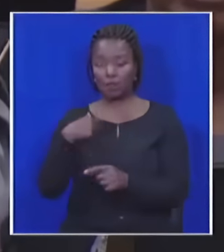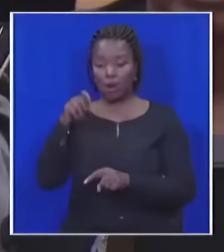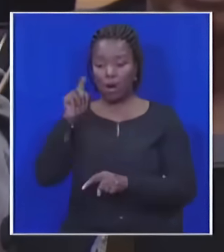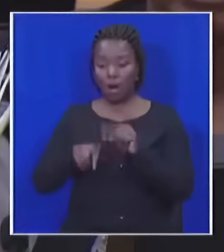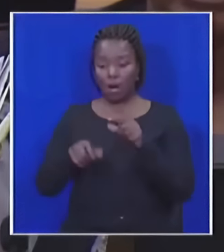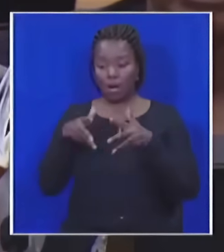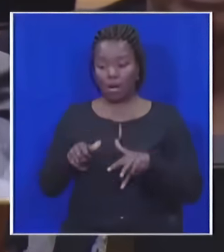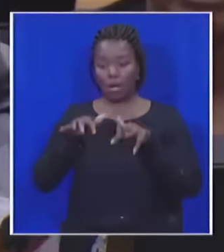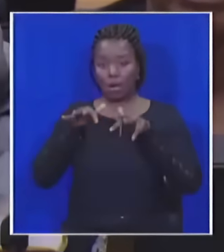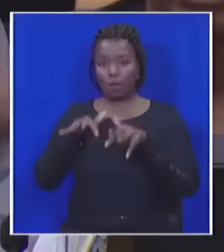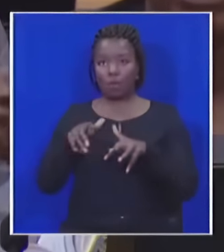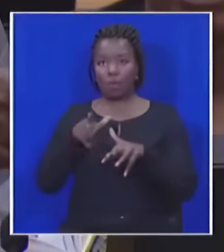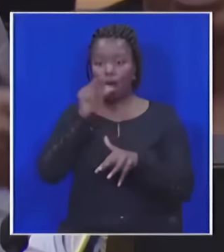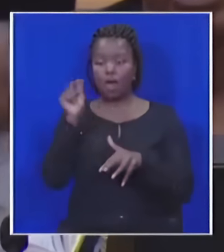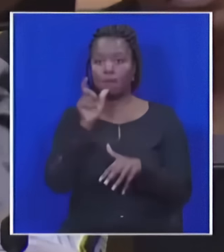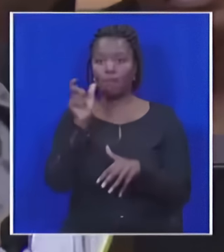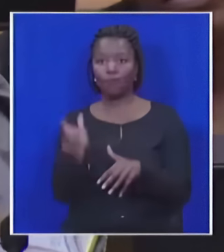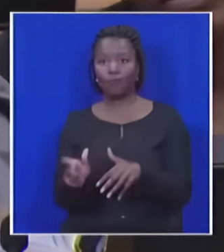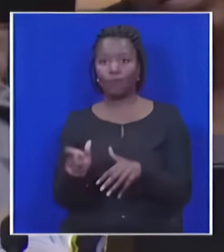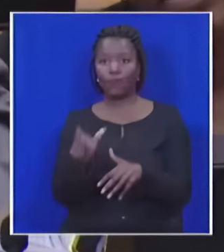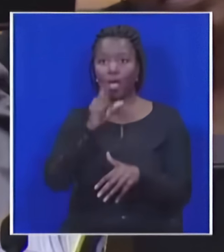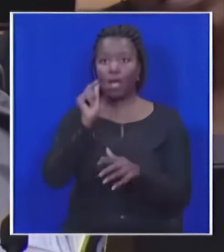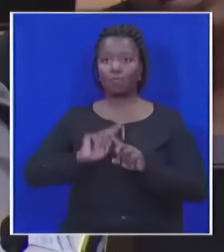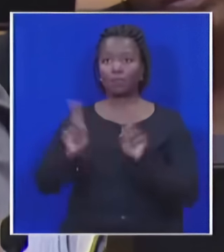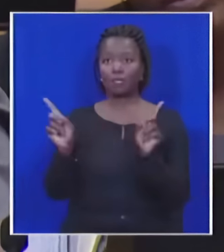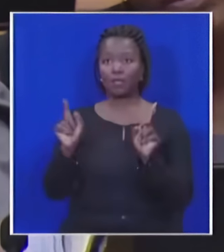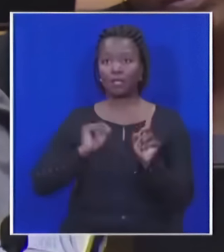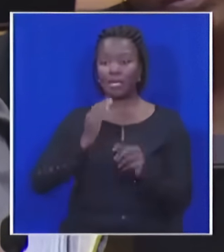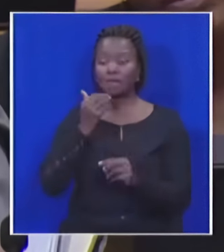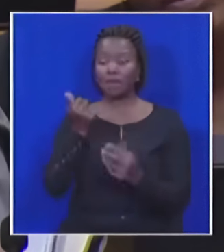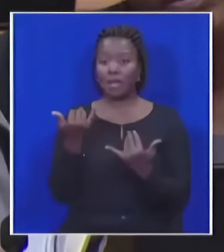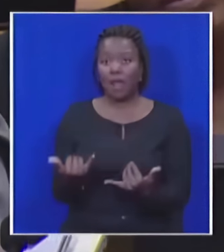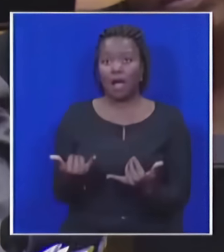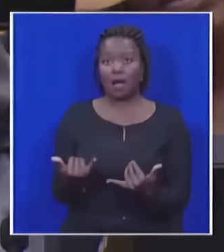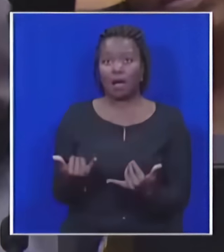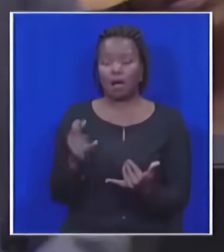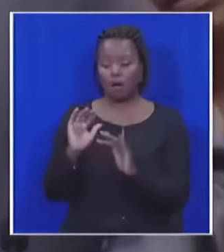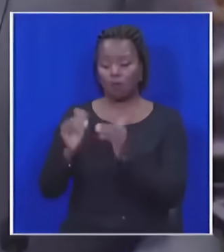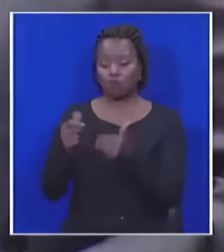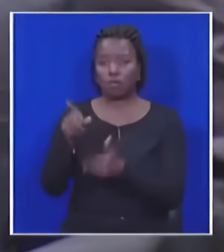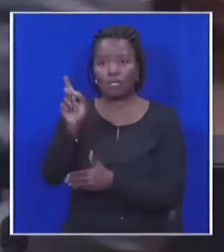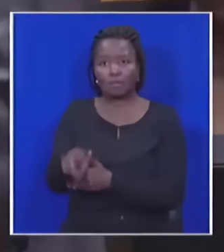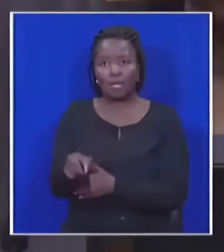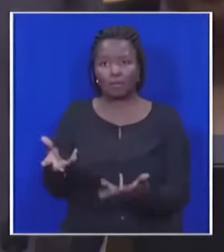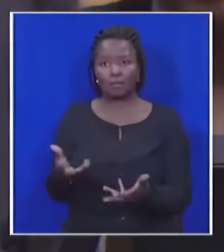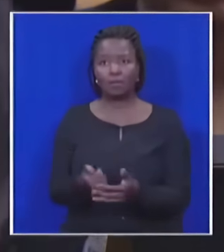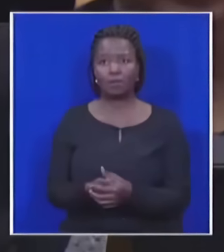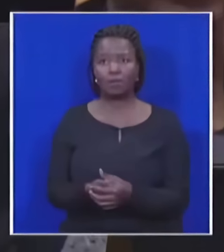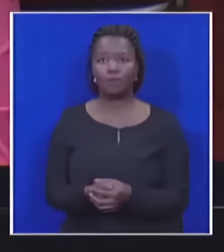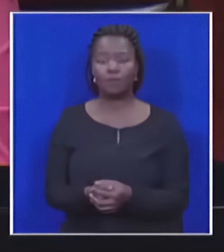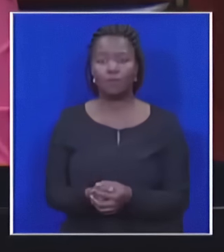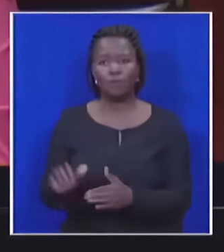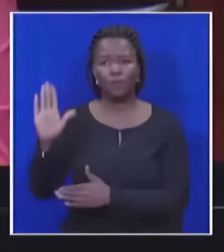give people other names which they do not have. So I think they must be protected as the citizens of this country. Thank you. Thank you very much. Order,